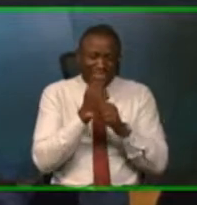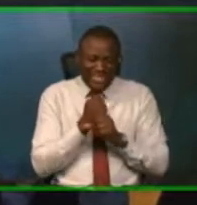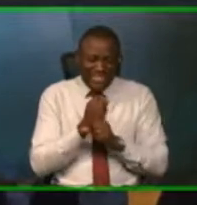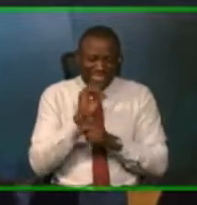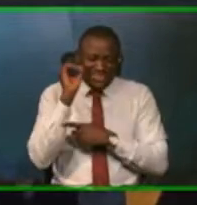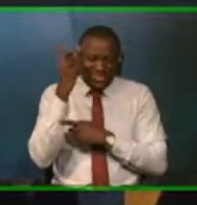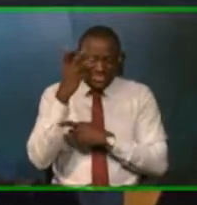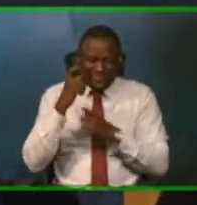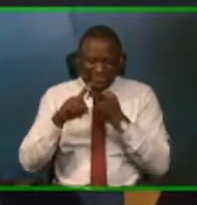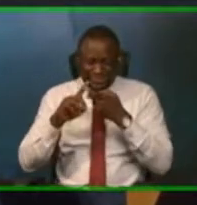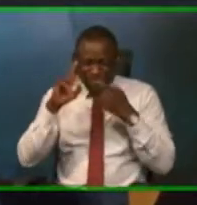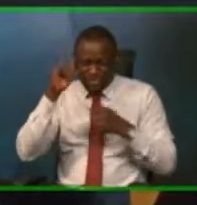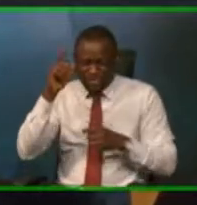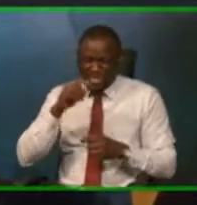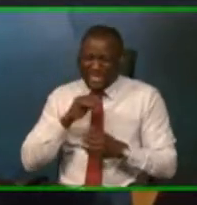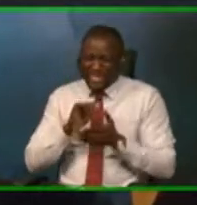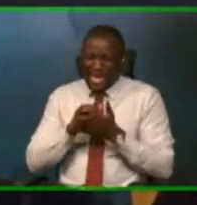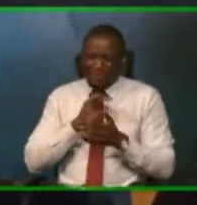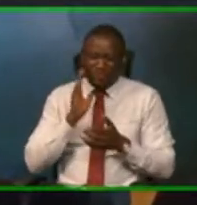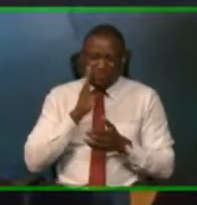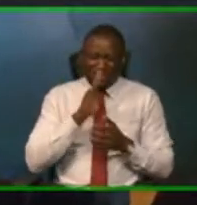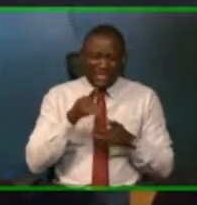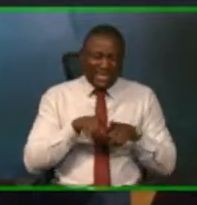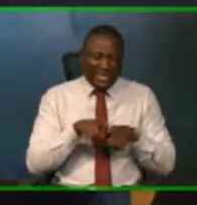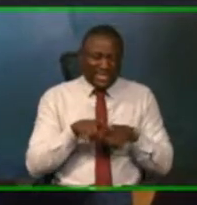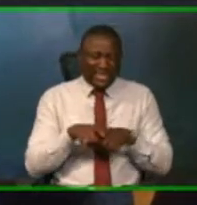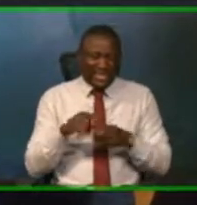grace from you that I would be like the Lamb's